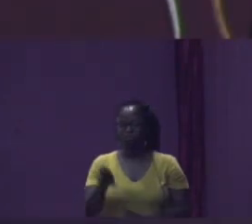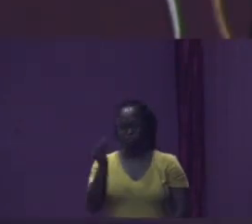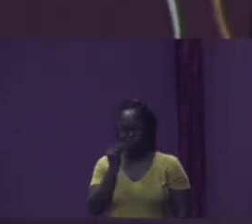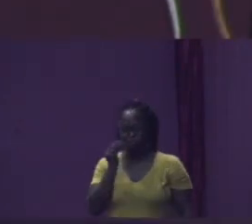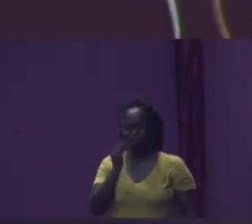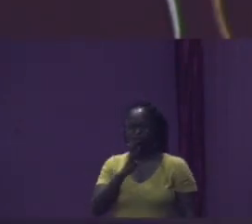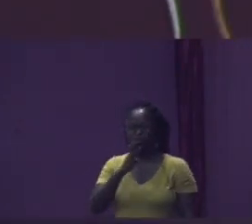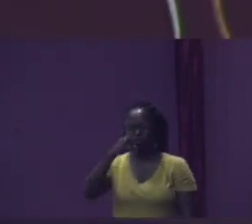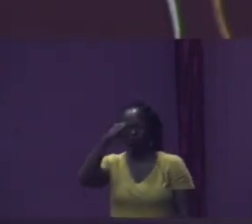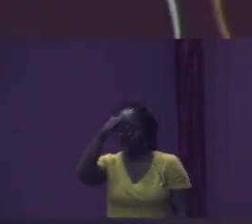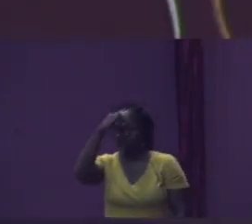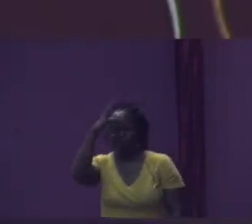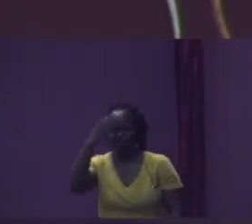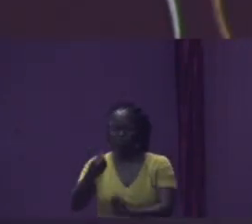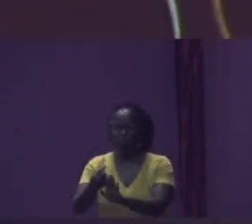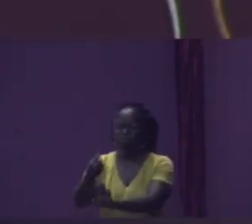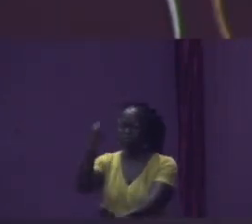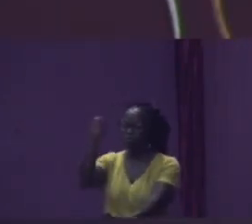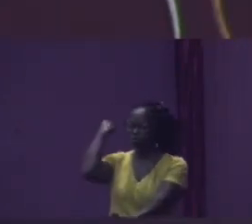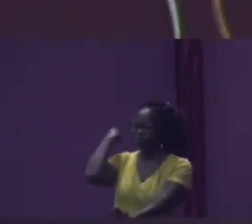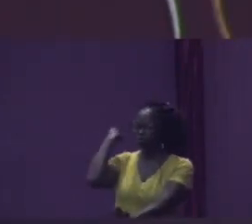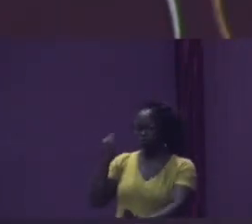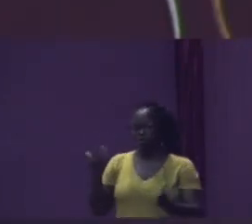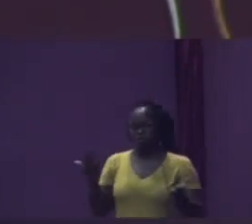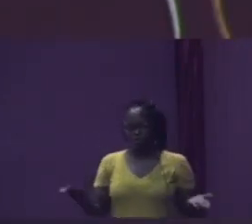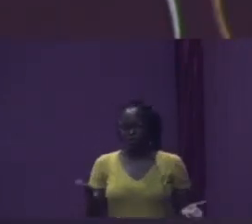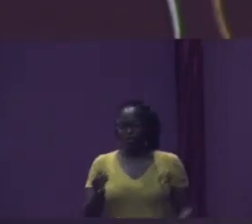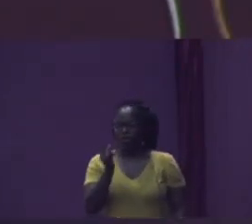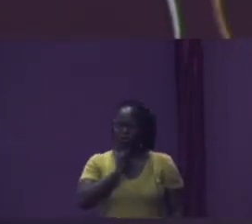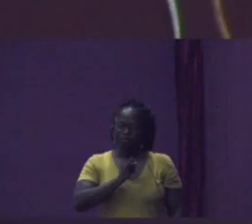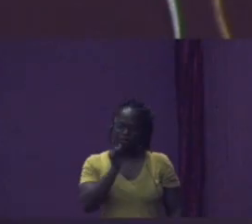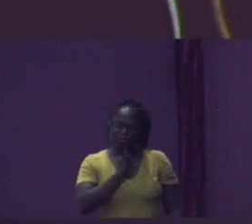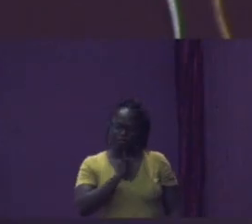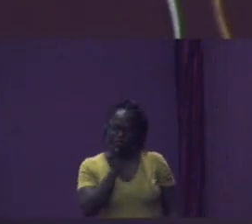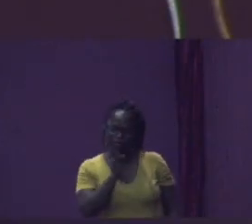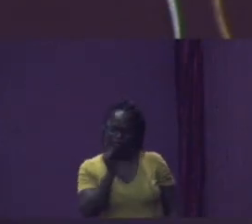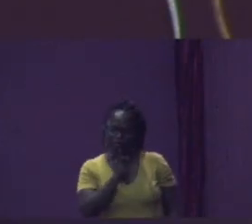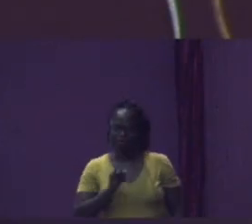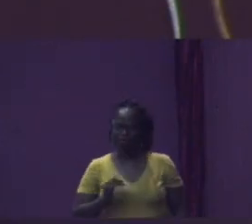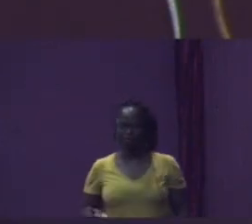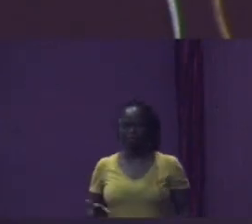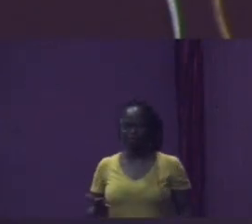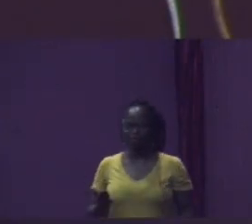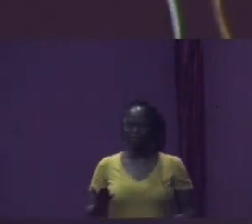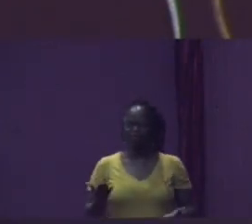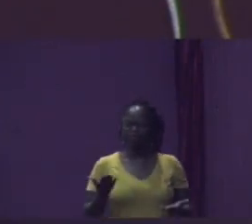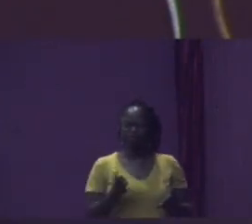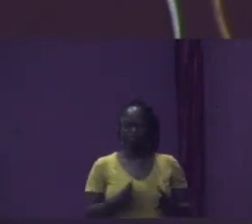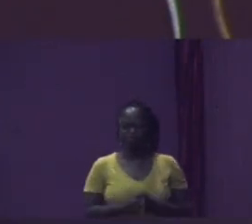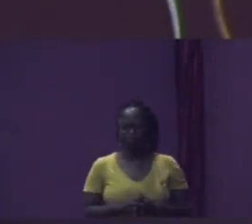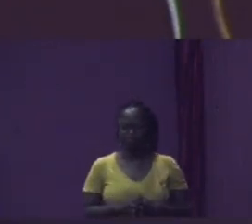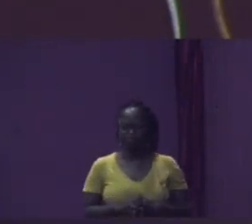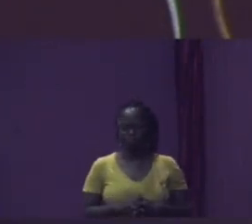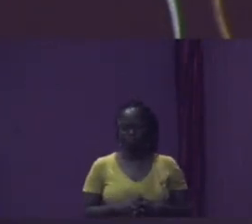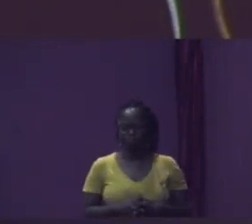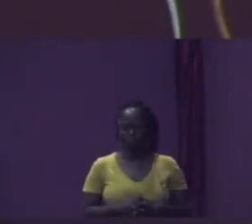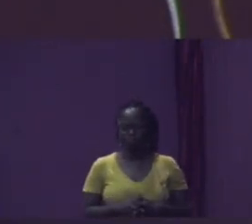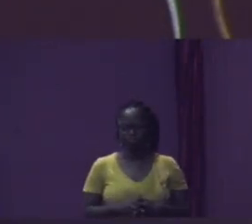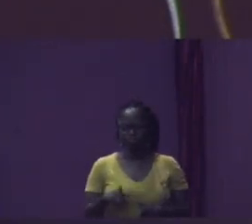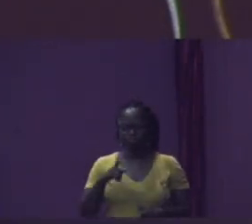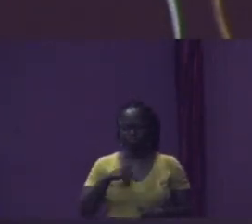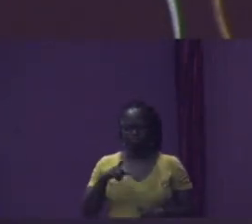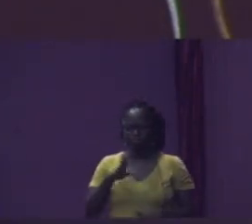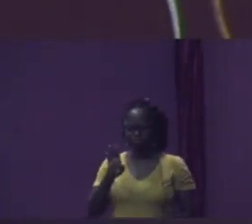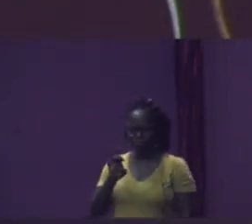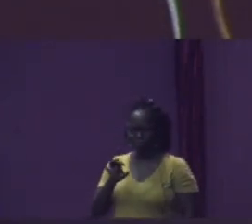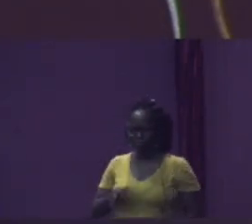of having an umbilical cord with, traditional midwives. So they've done some work in trying to rescue that, but